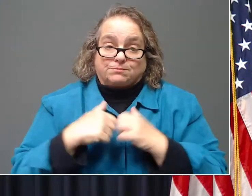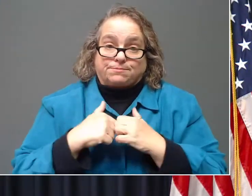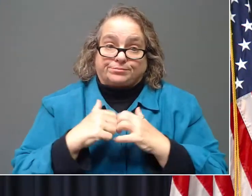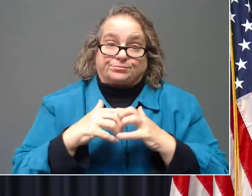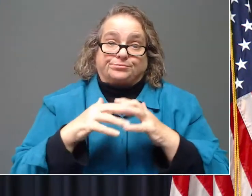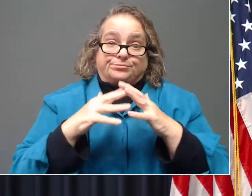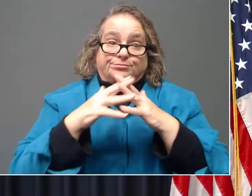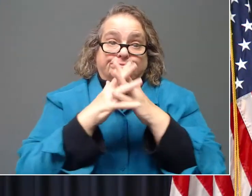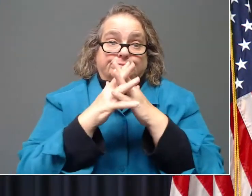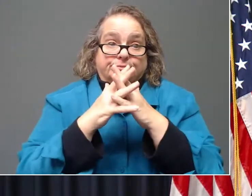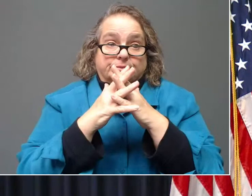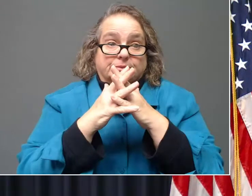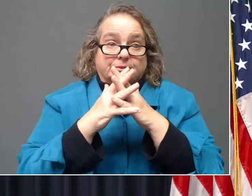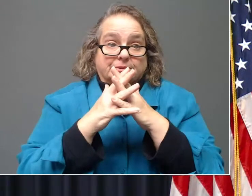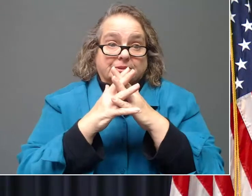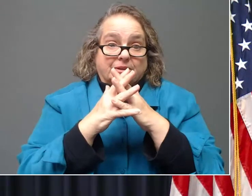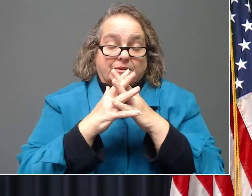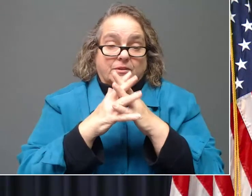While the vaccine